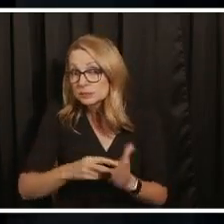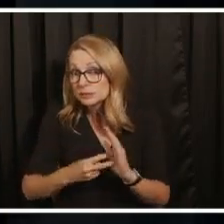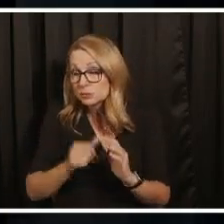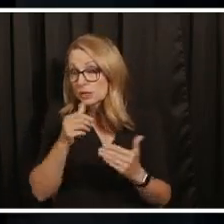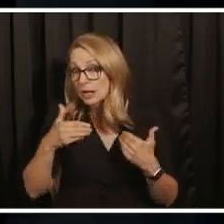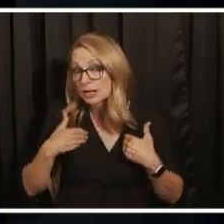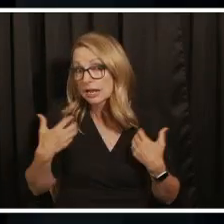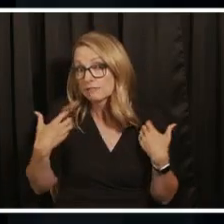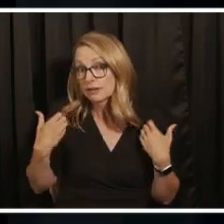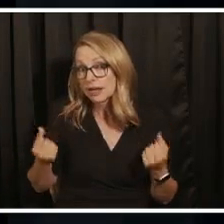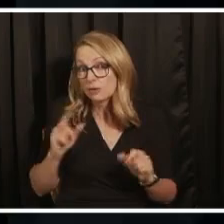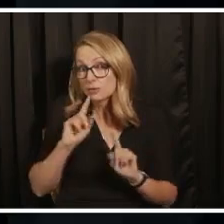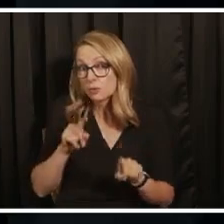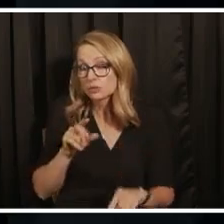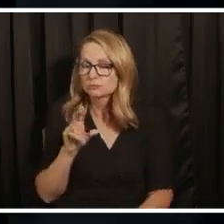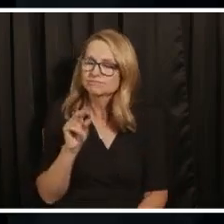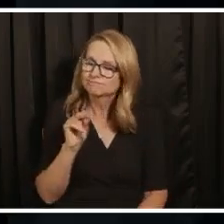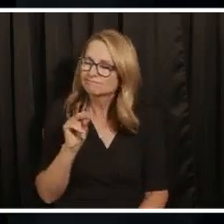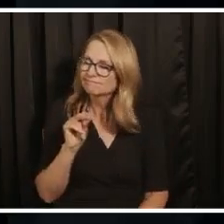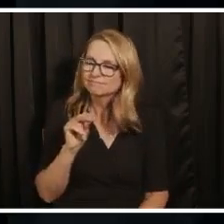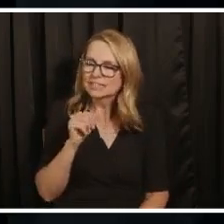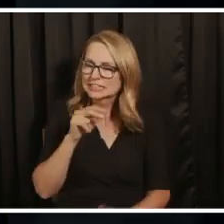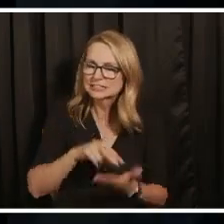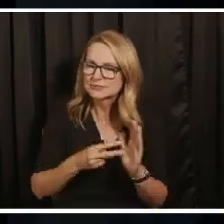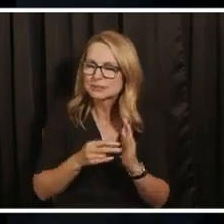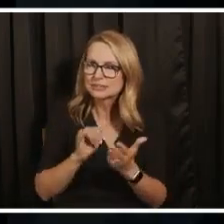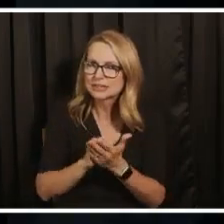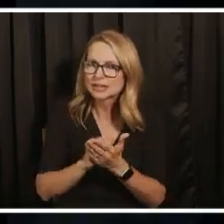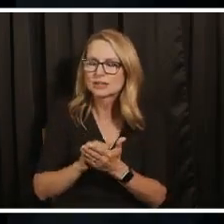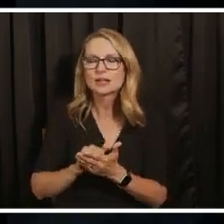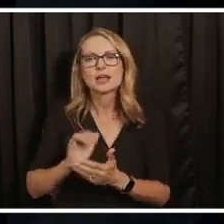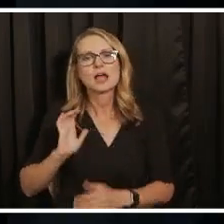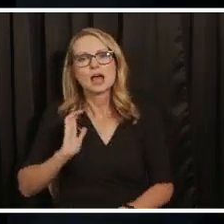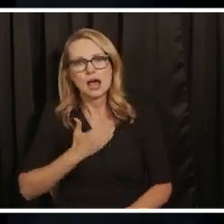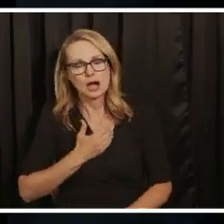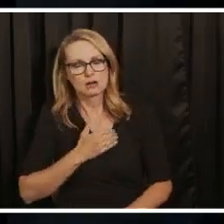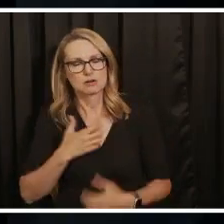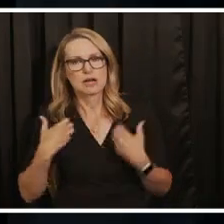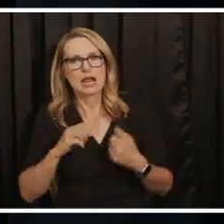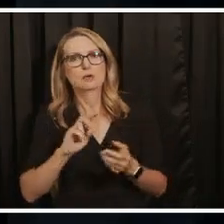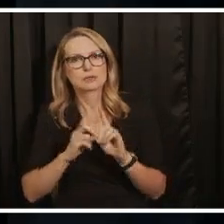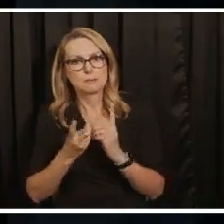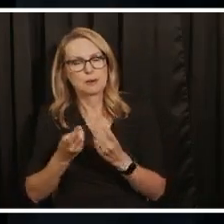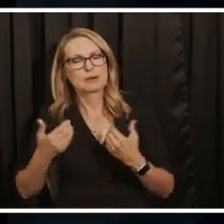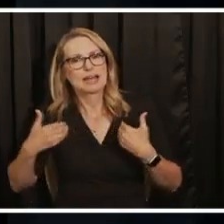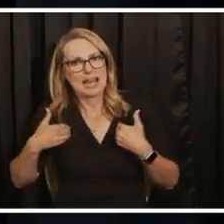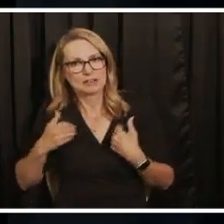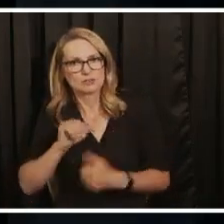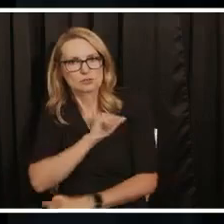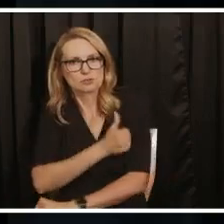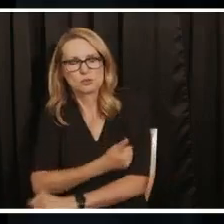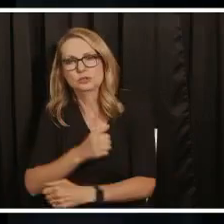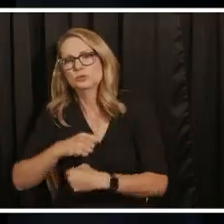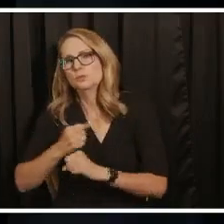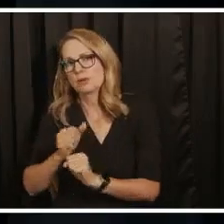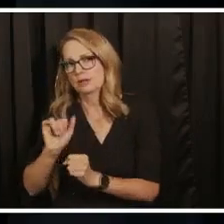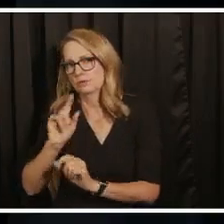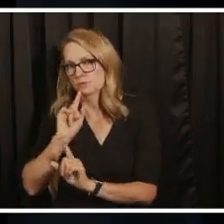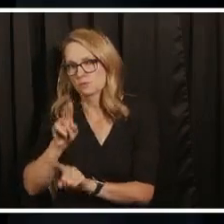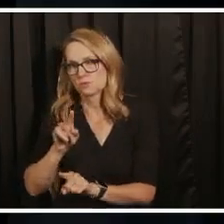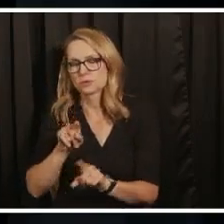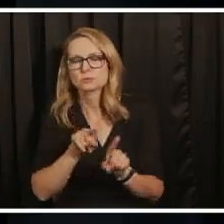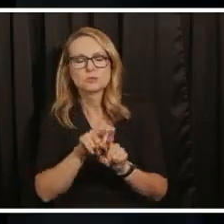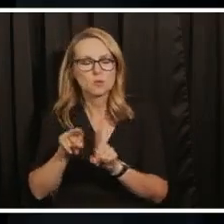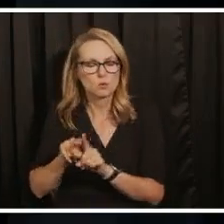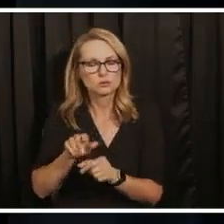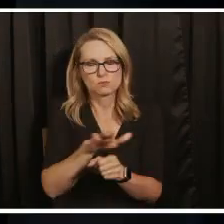county health departments have the authority to do orders. School districts have the authority to implement their own policies, regardless of what their county health